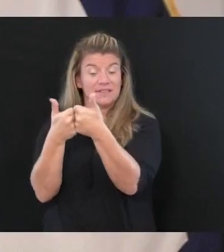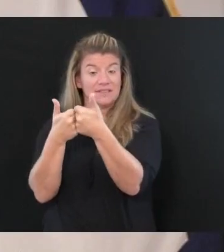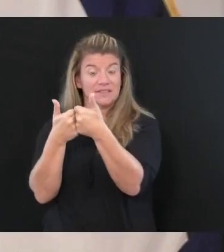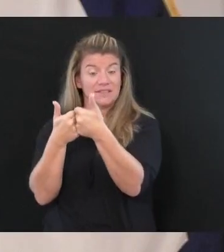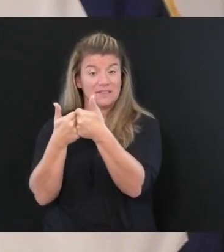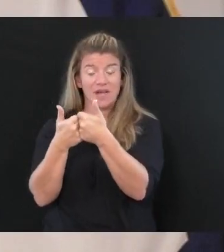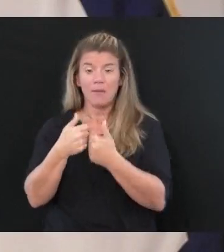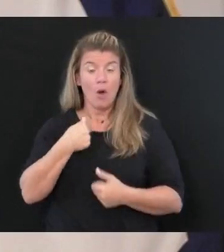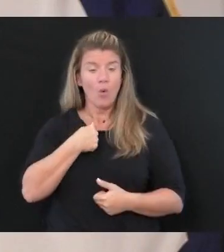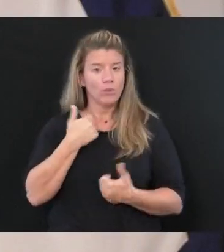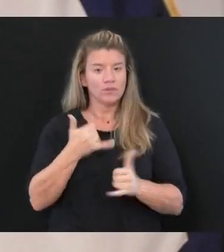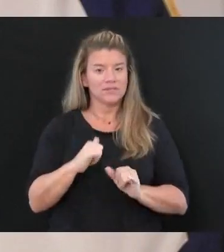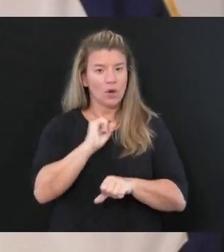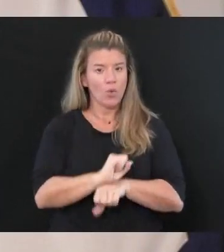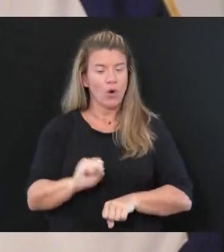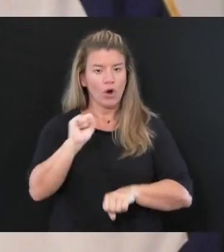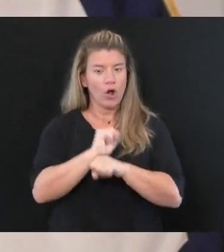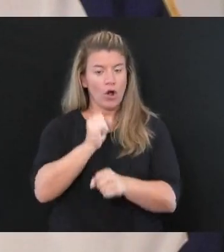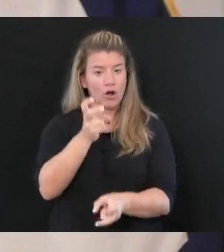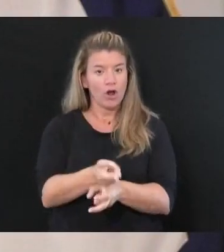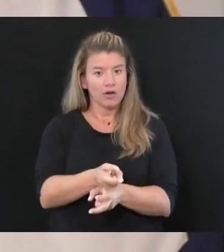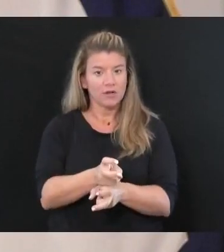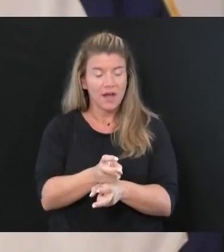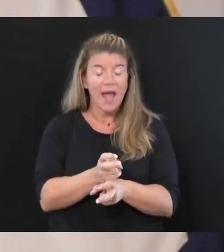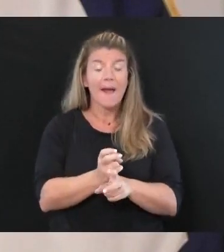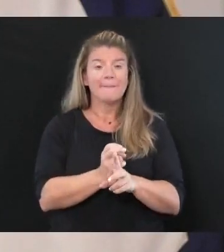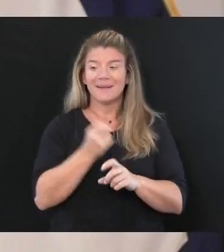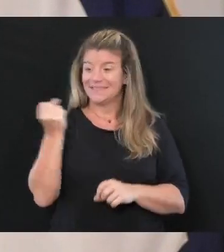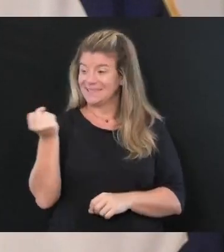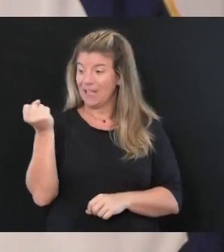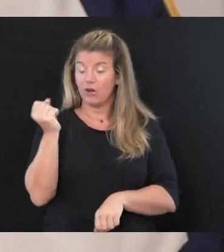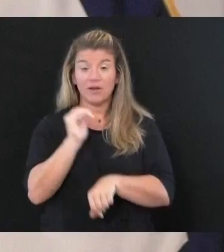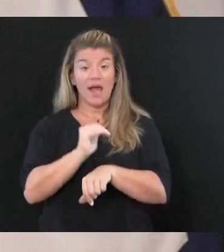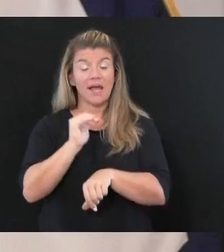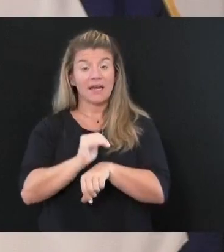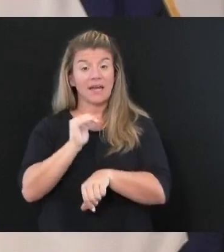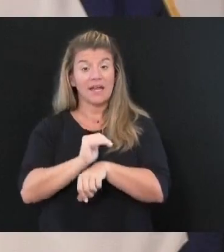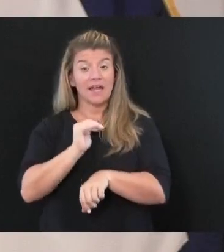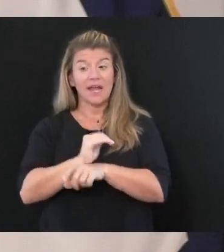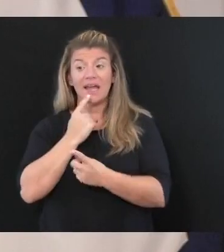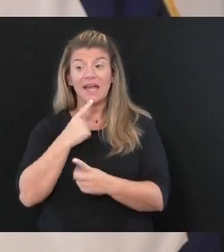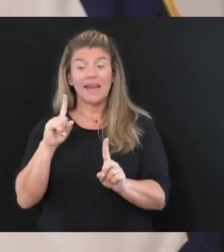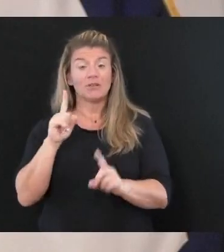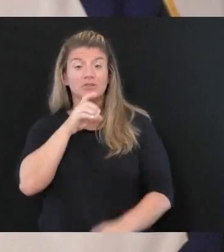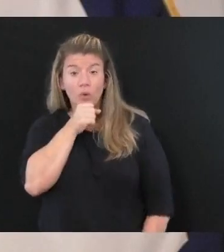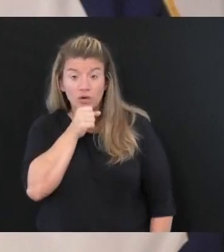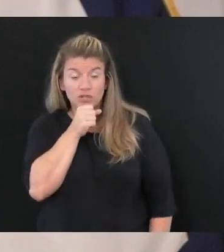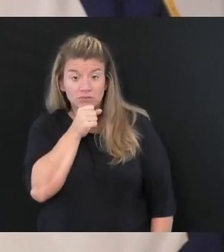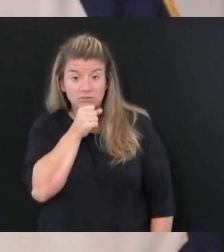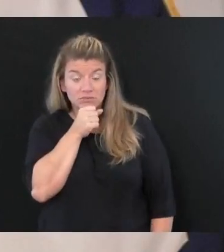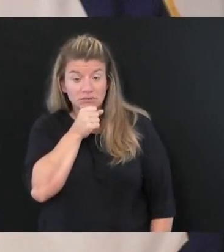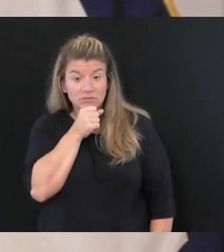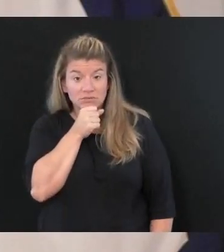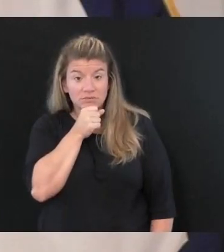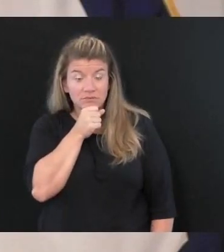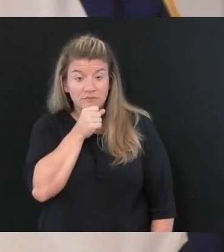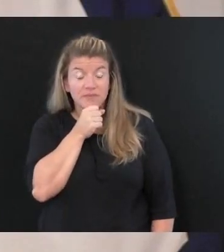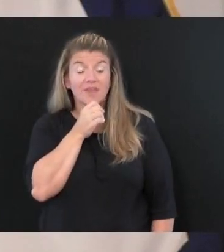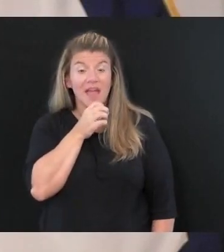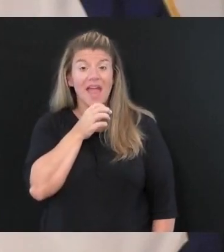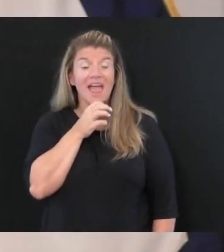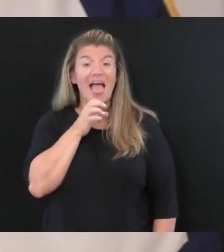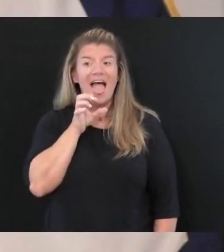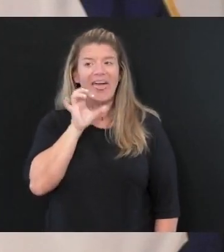we're going to work really hard on it, but then on Saturday night, it comes out orange. Now, at that point